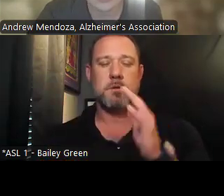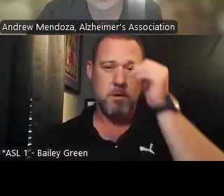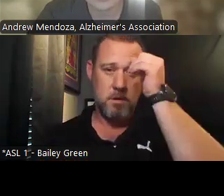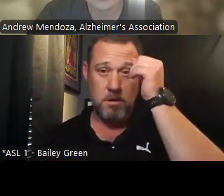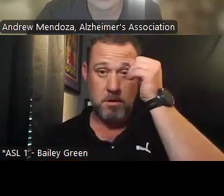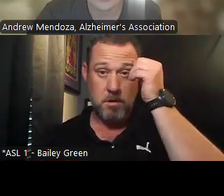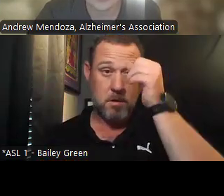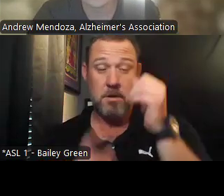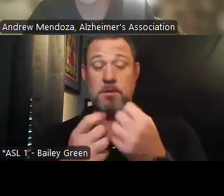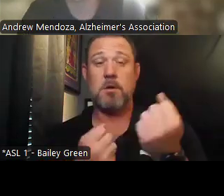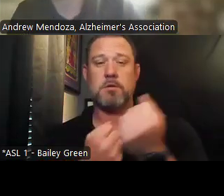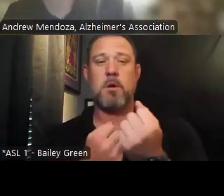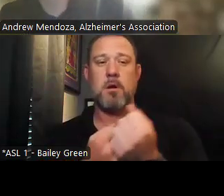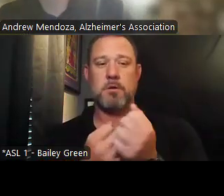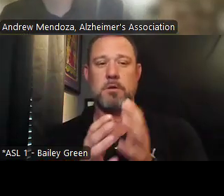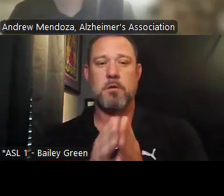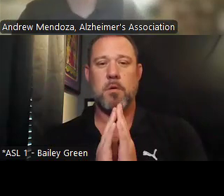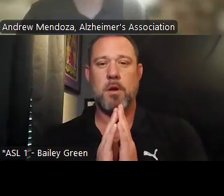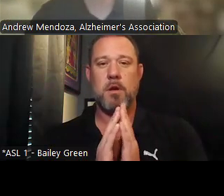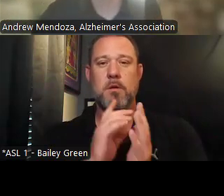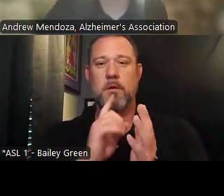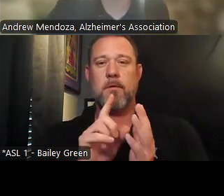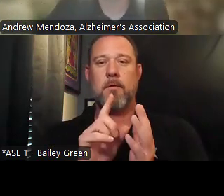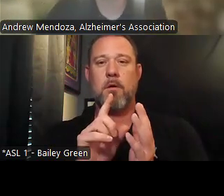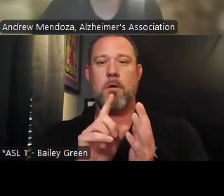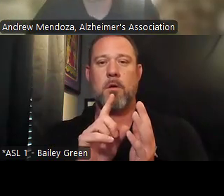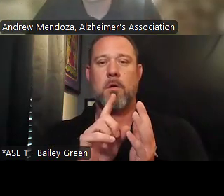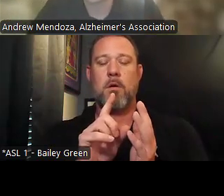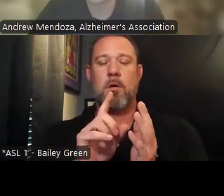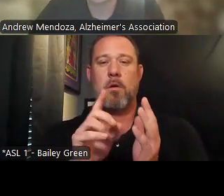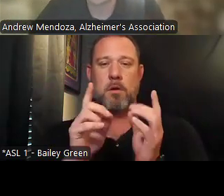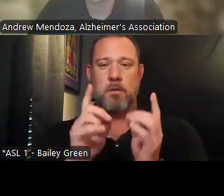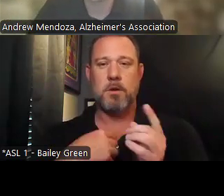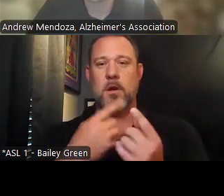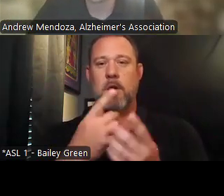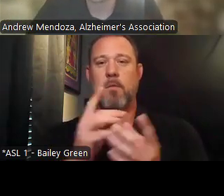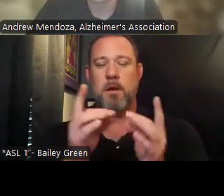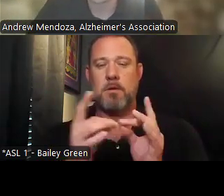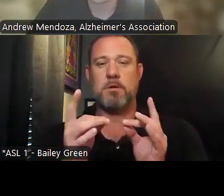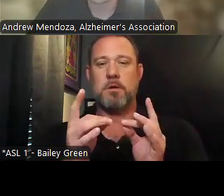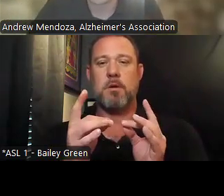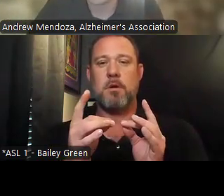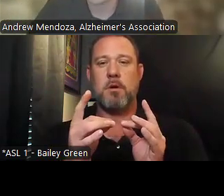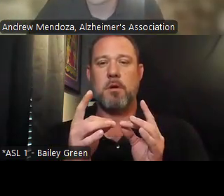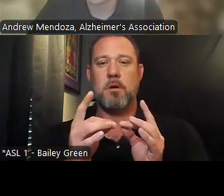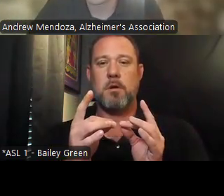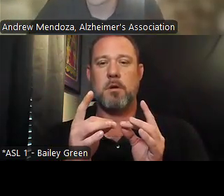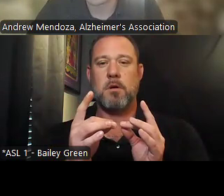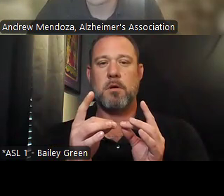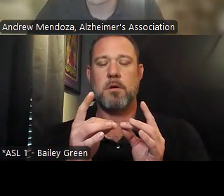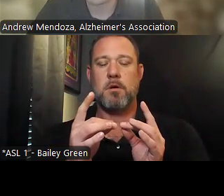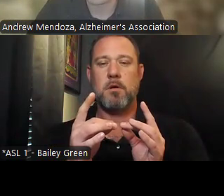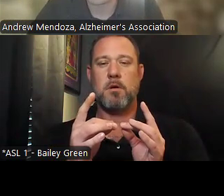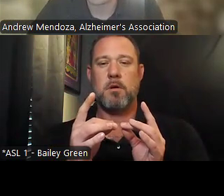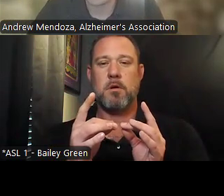is our sponsored request for Dementia Care Aware. I mentioned it last time we all met. Not much has changed. It is